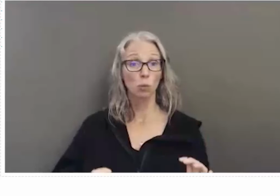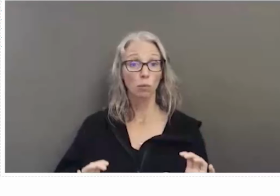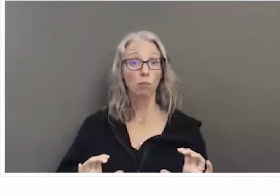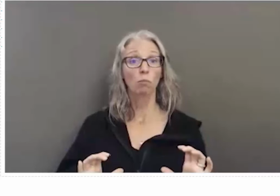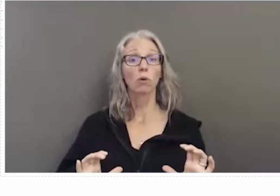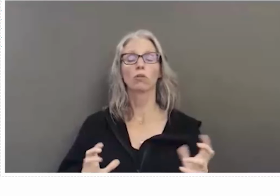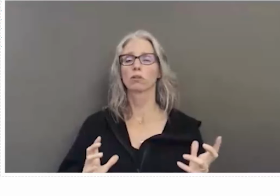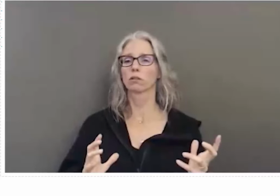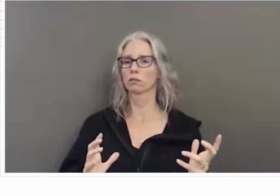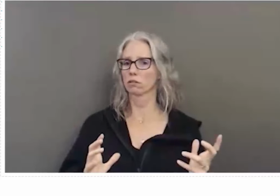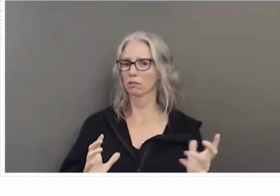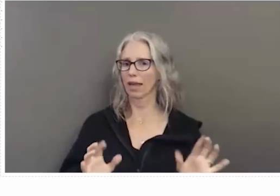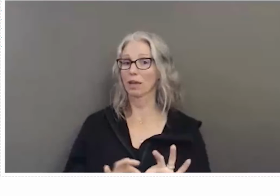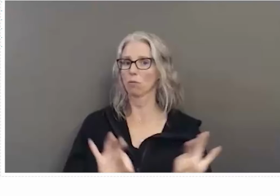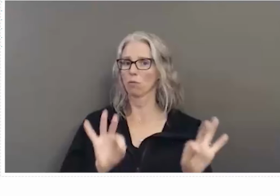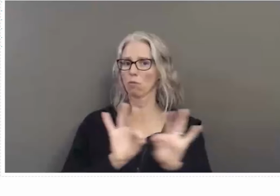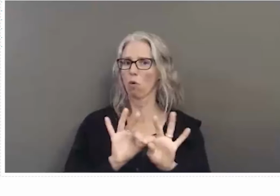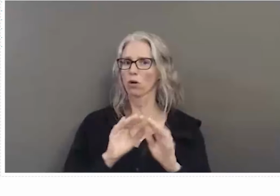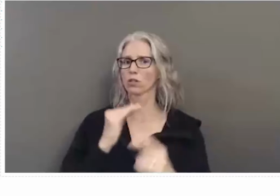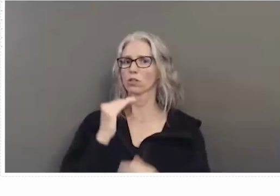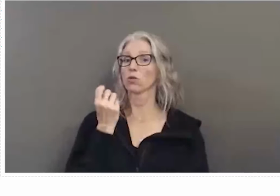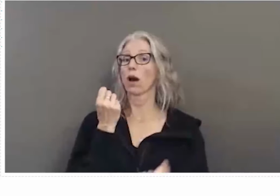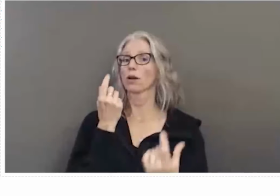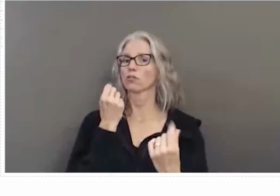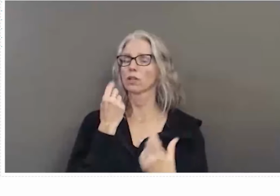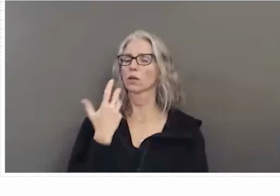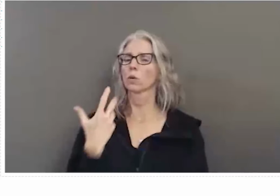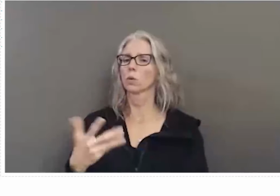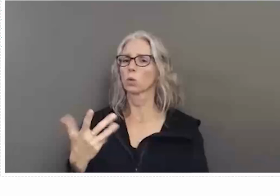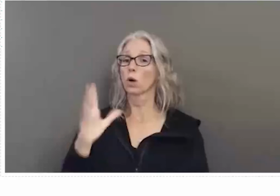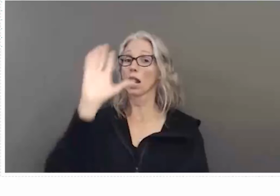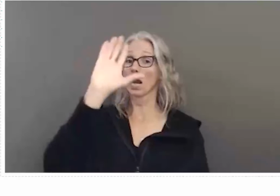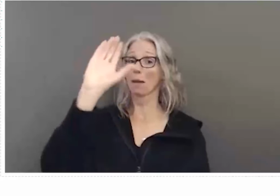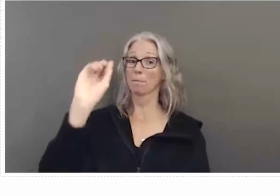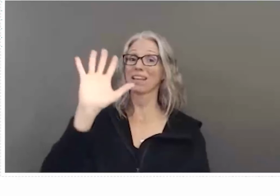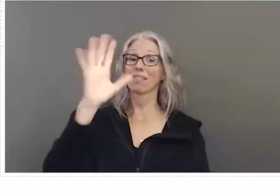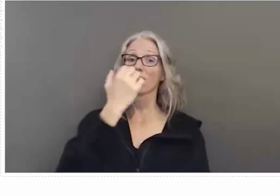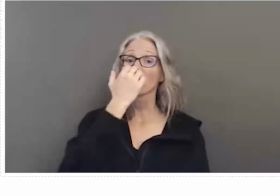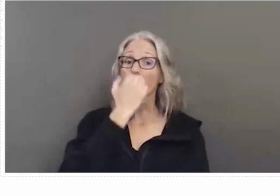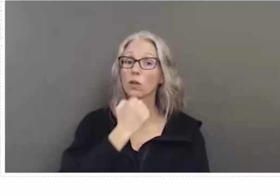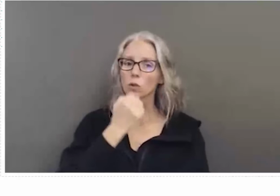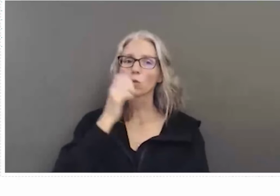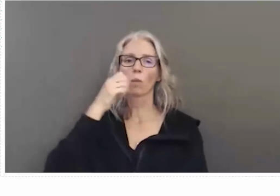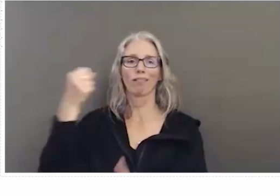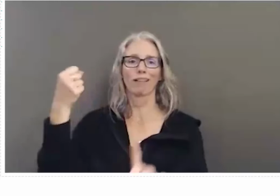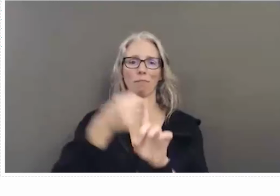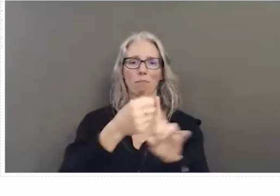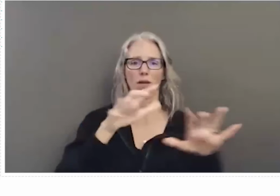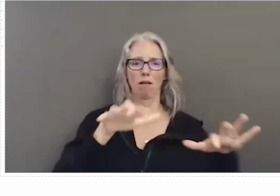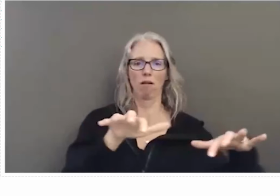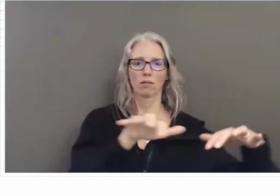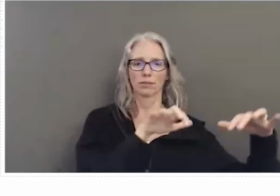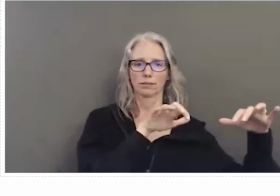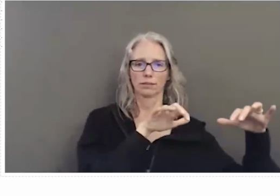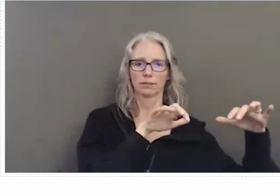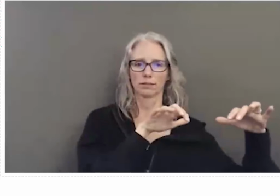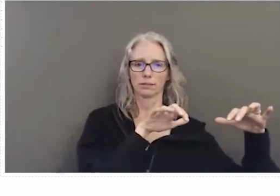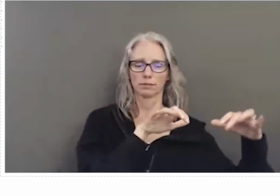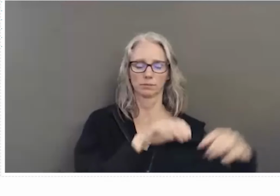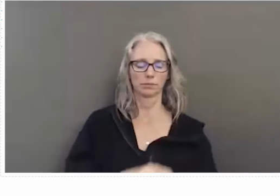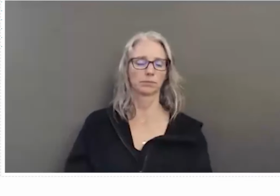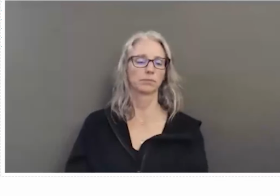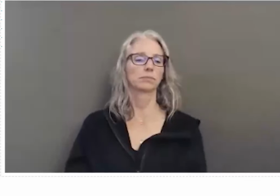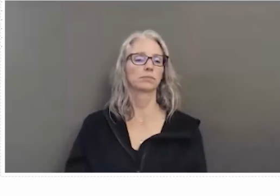it's important to understand the values of companies that we purchase services or products from. And I think the companies are very lucid about